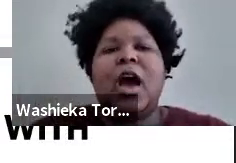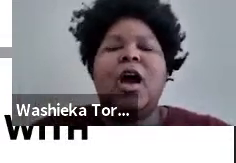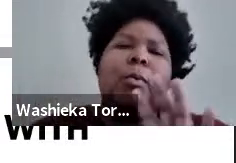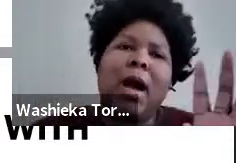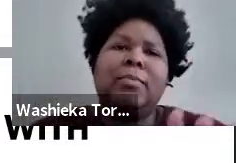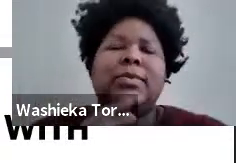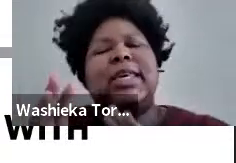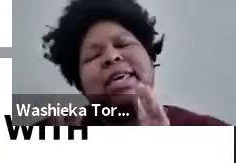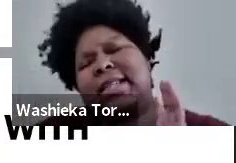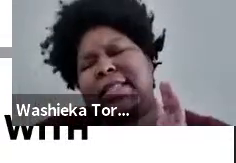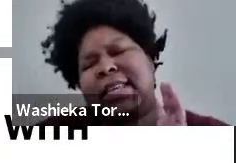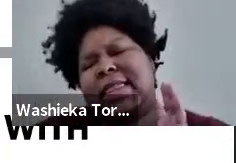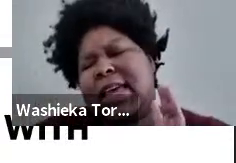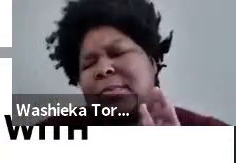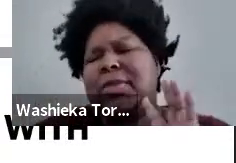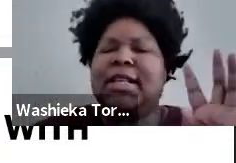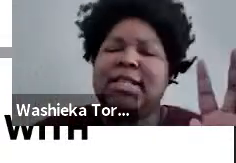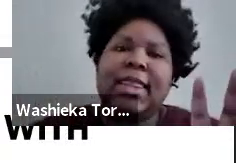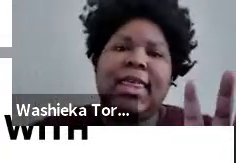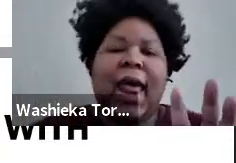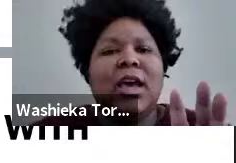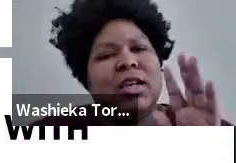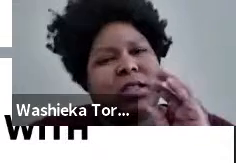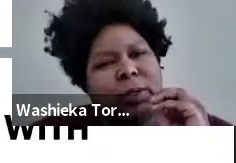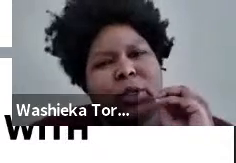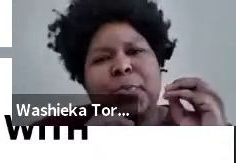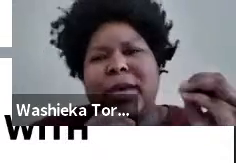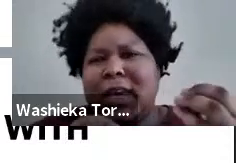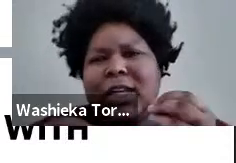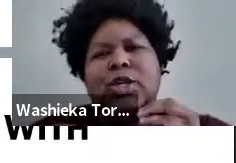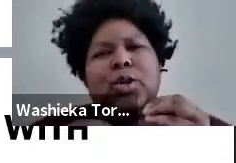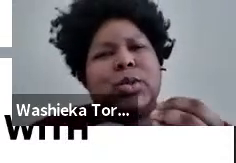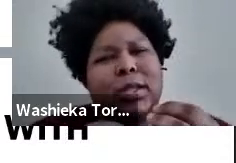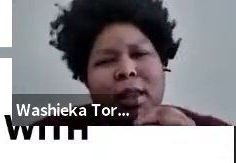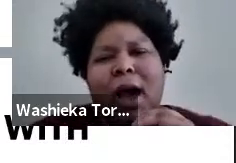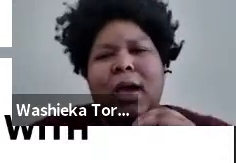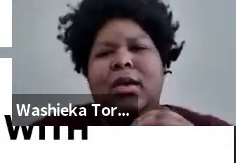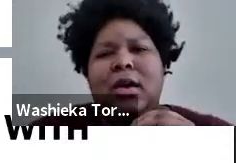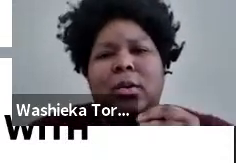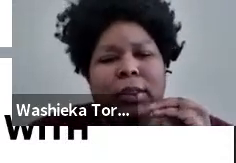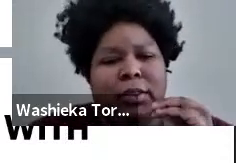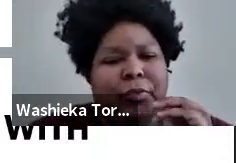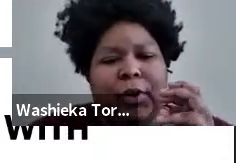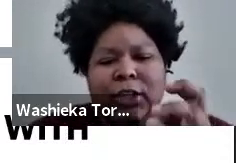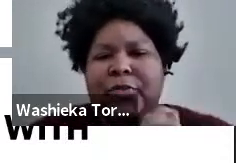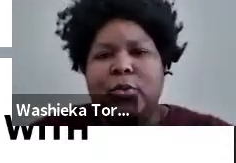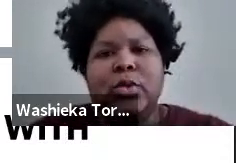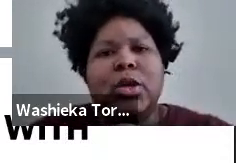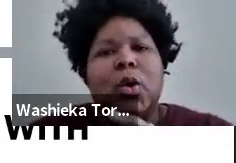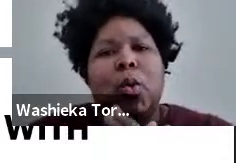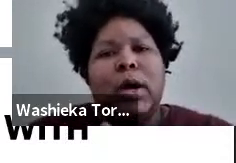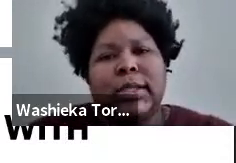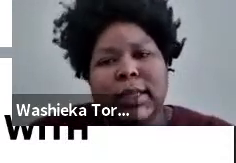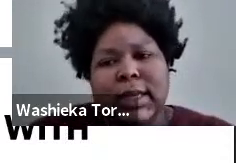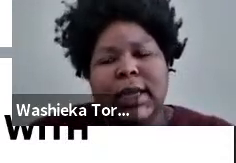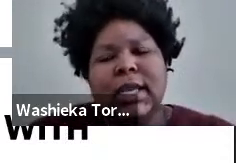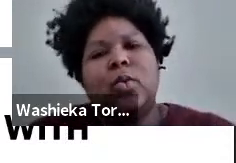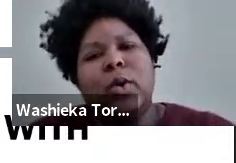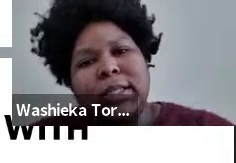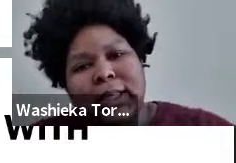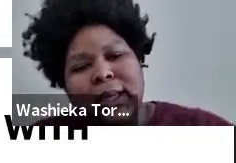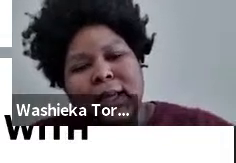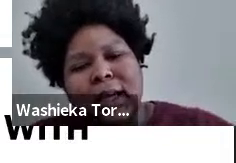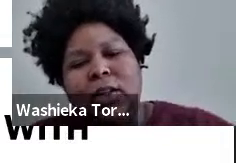people are thinking, oh, well, moms and kids need them, things like that. So we do pick and choose a lot with fresh foods, what's a